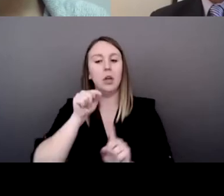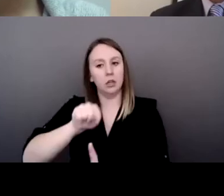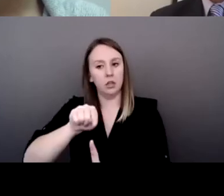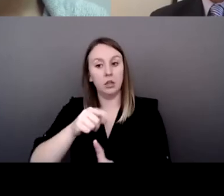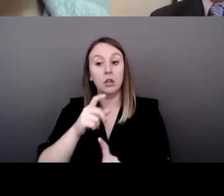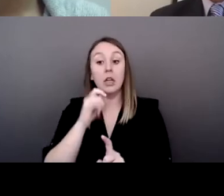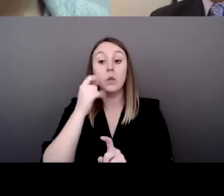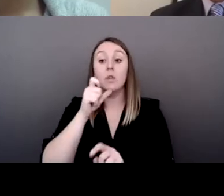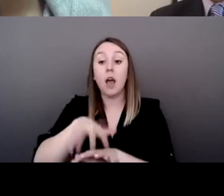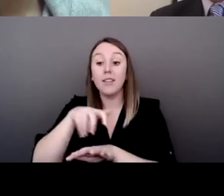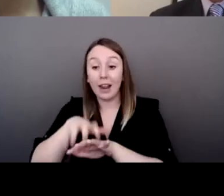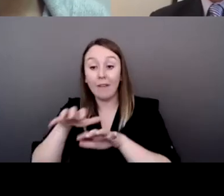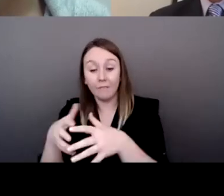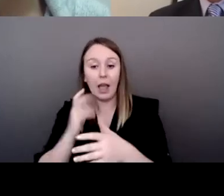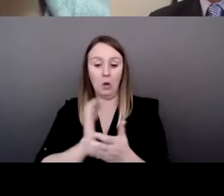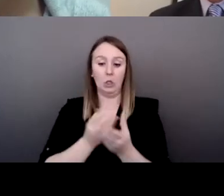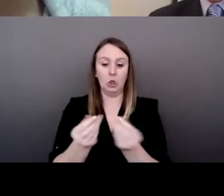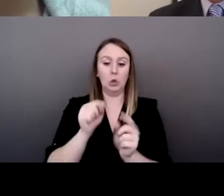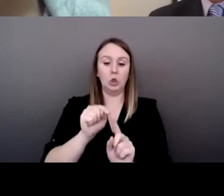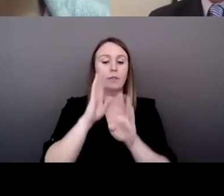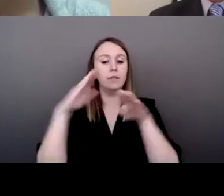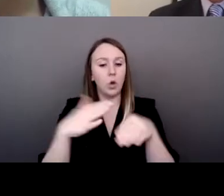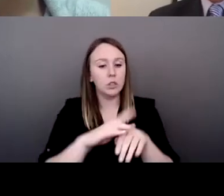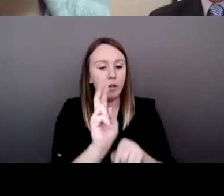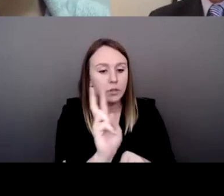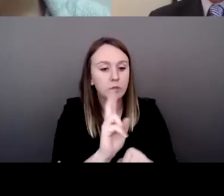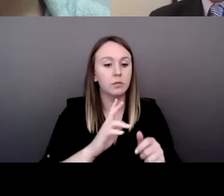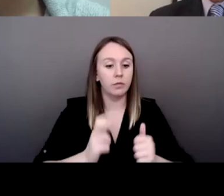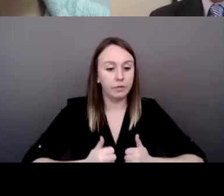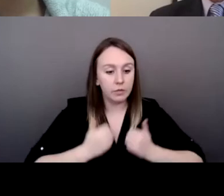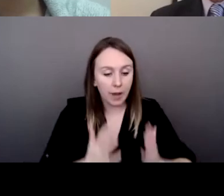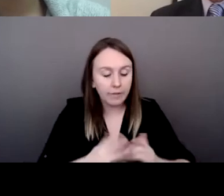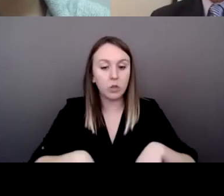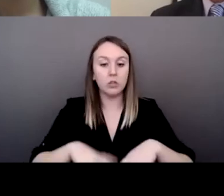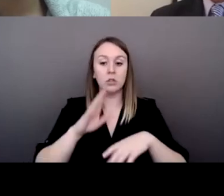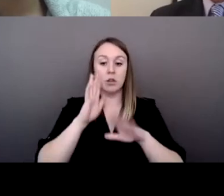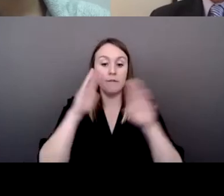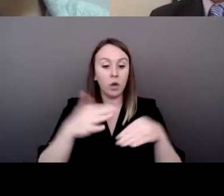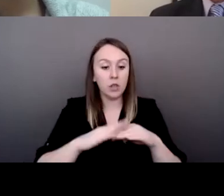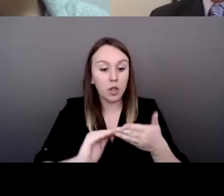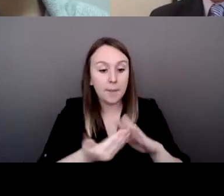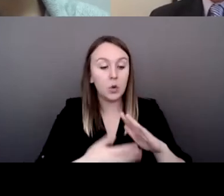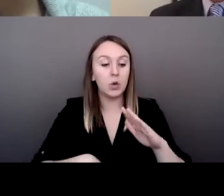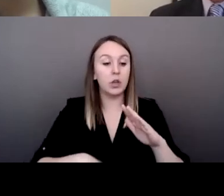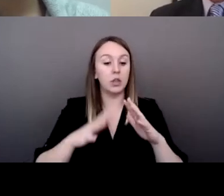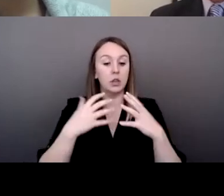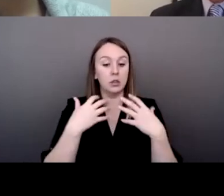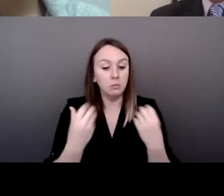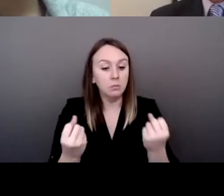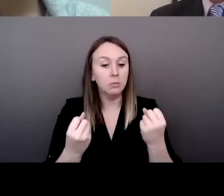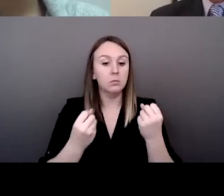are strengths-based, they're survivor-based, they are familial and community-based. So there's an opportunity there for you